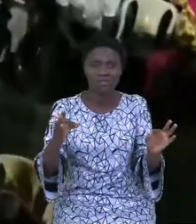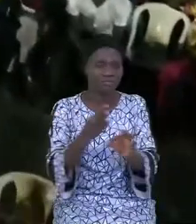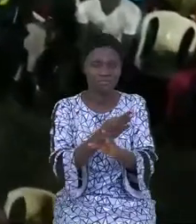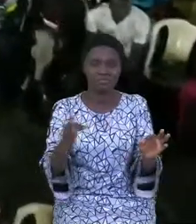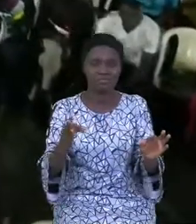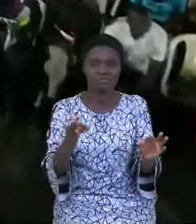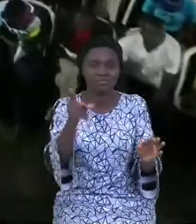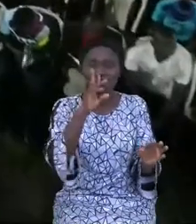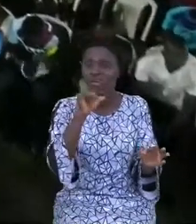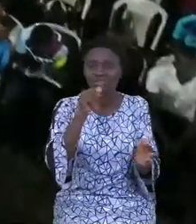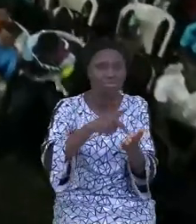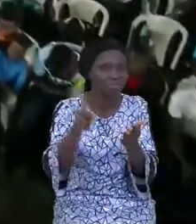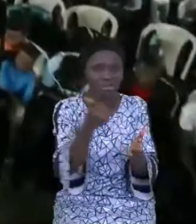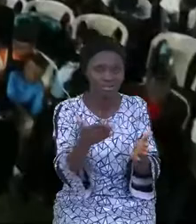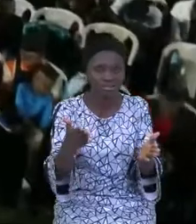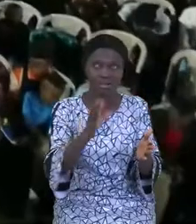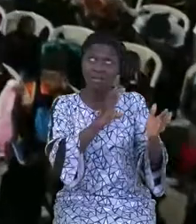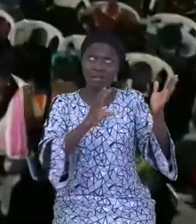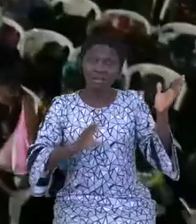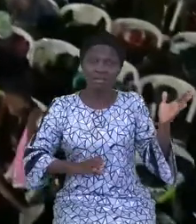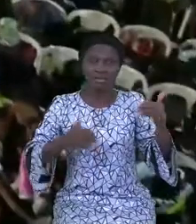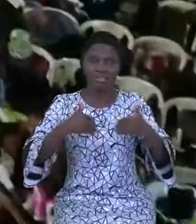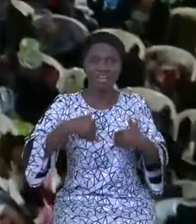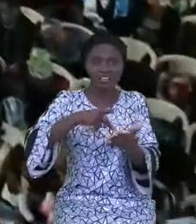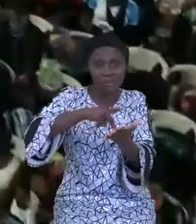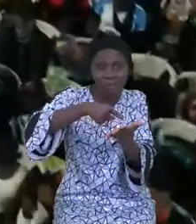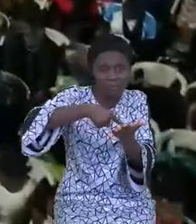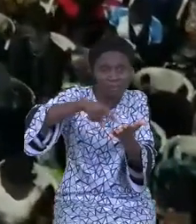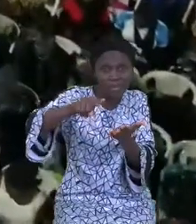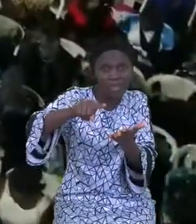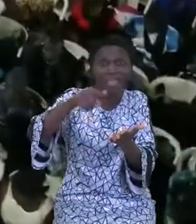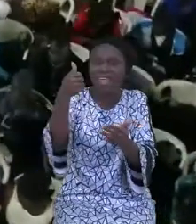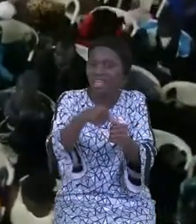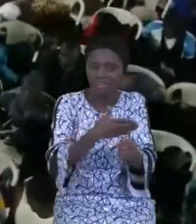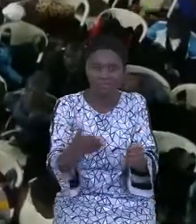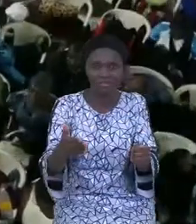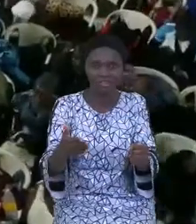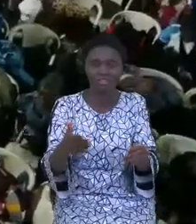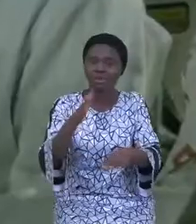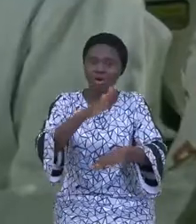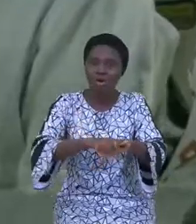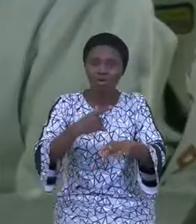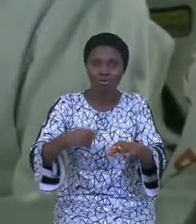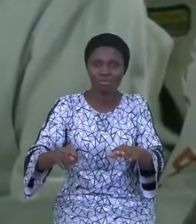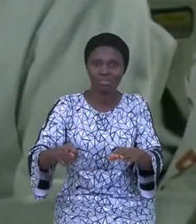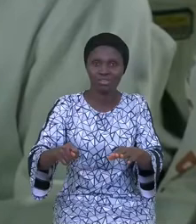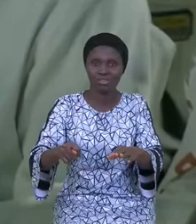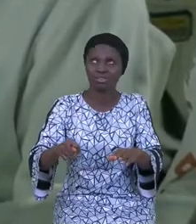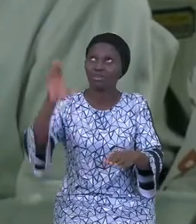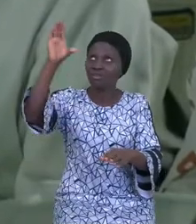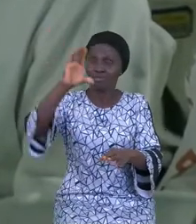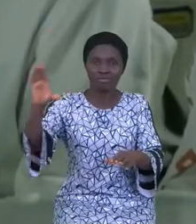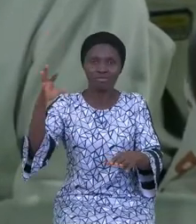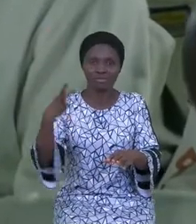anything. Christ paid everything on the cross of Calvary. And whosoever will